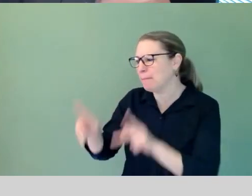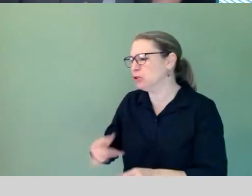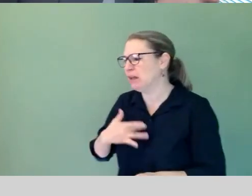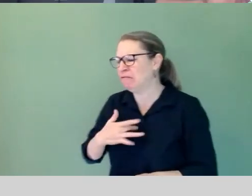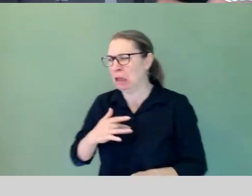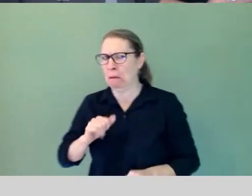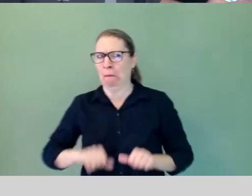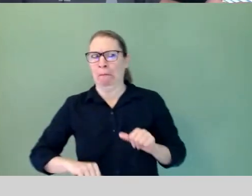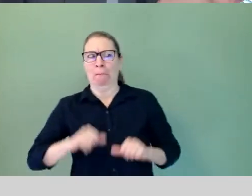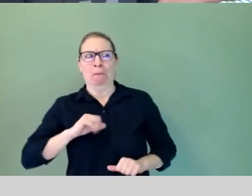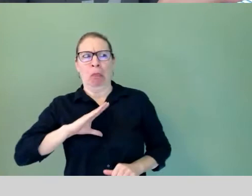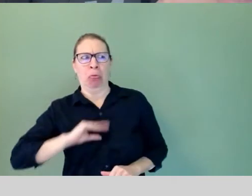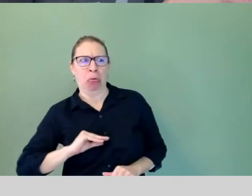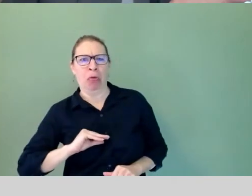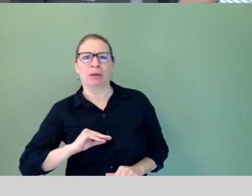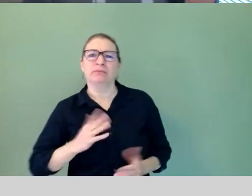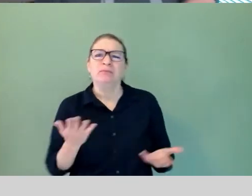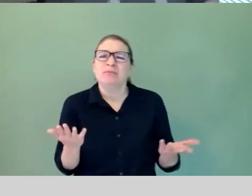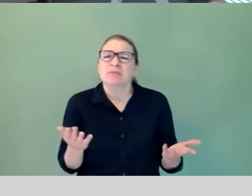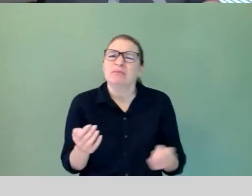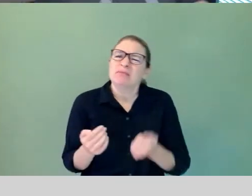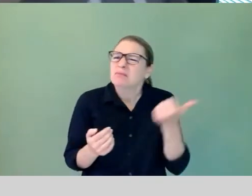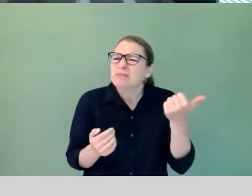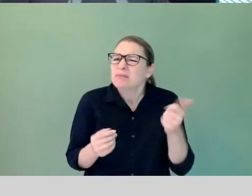bit lesser. It's a useless word. Don't add it there.